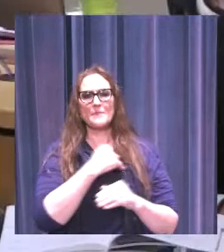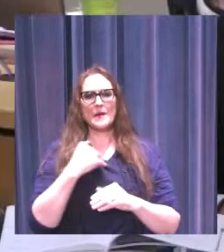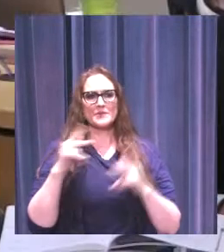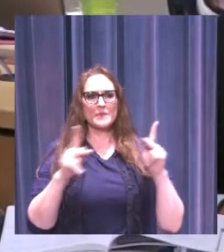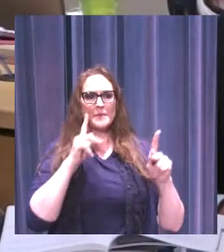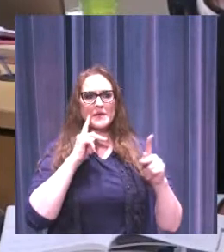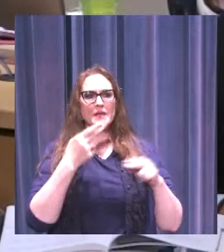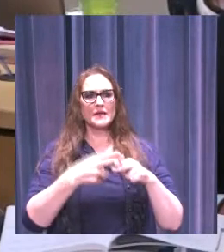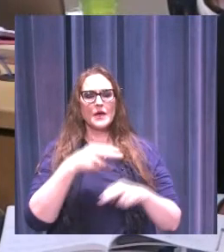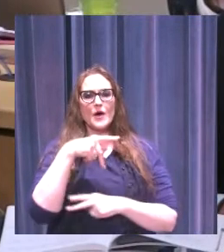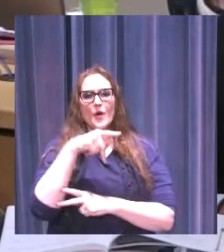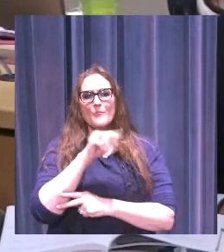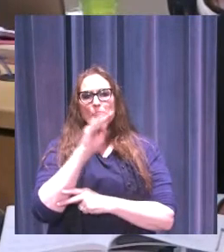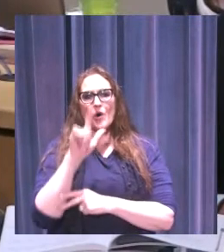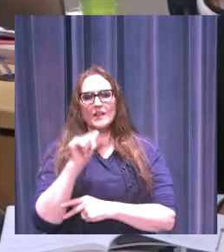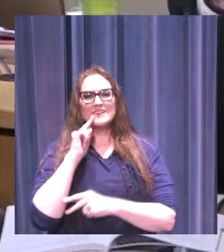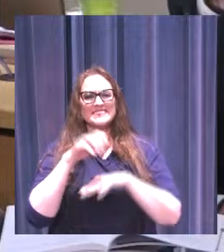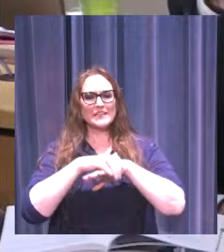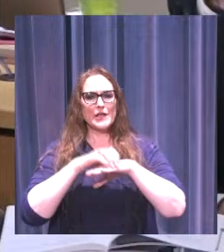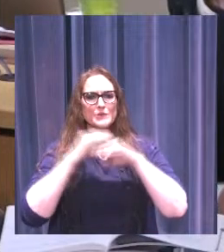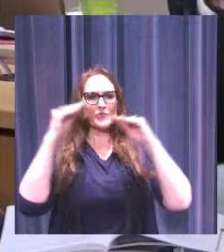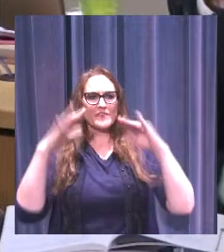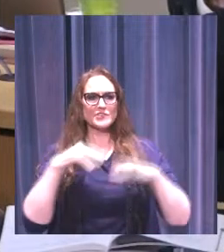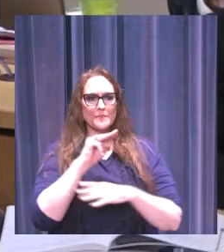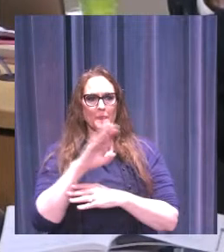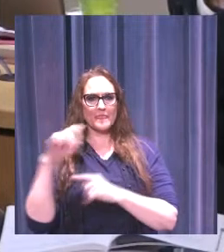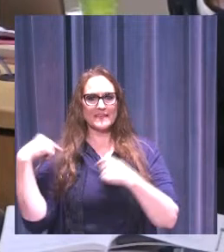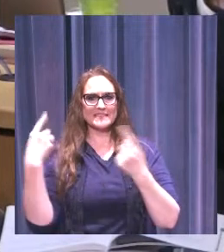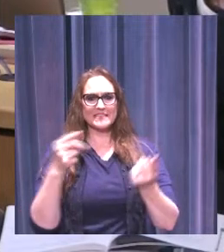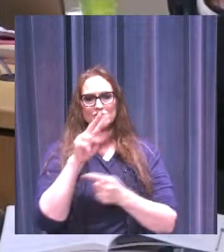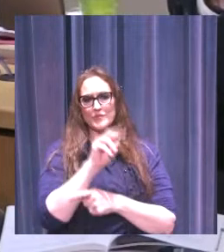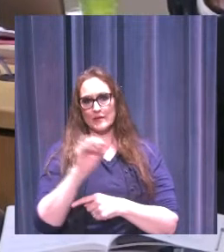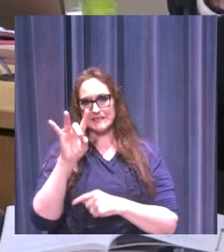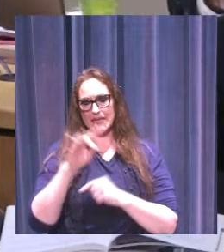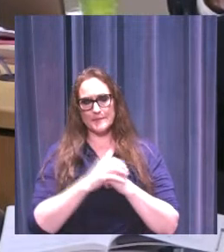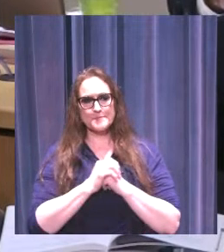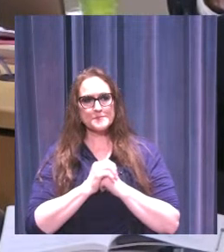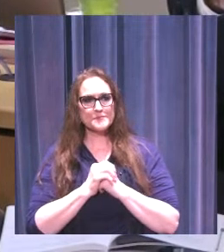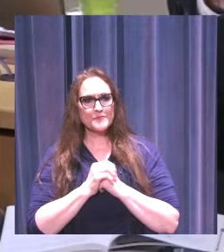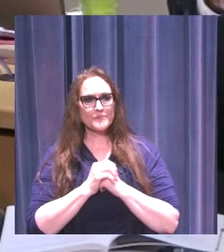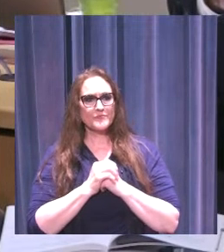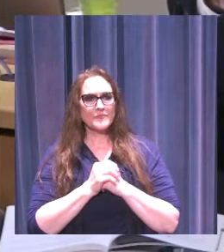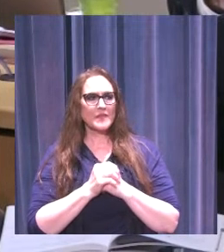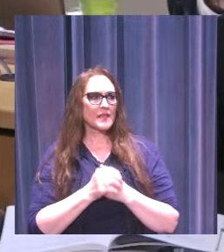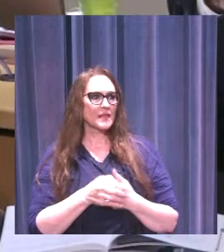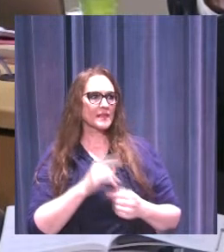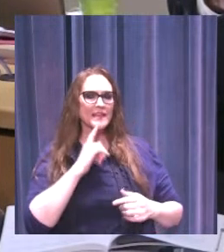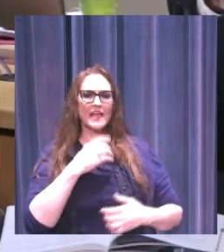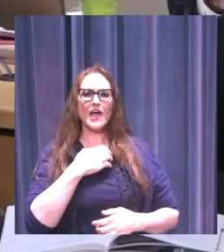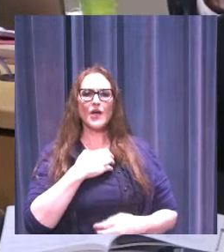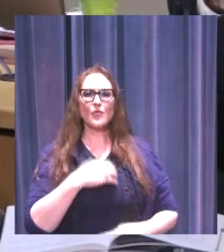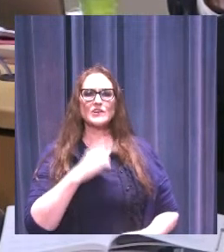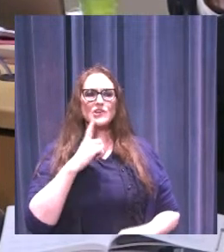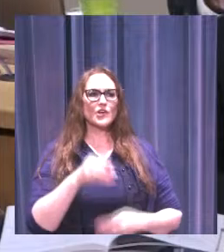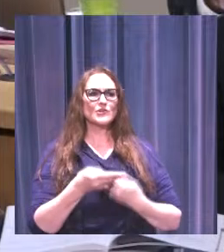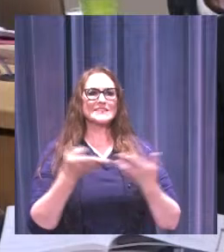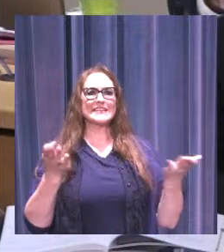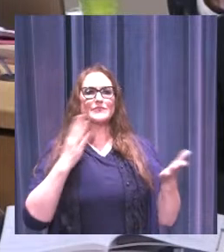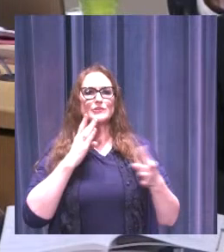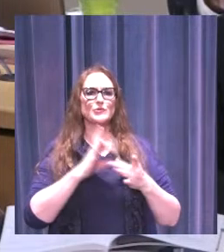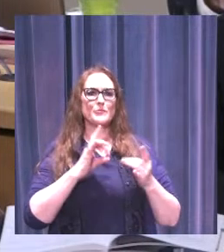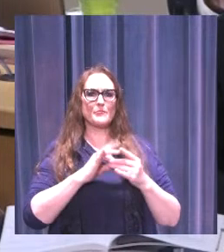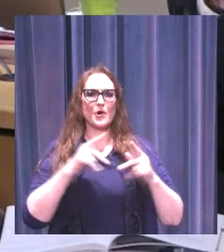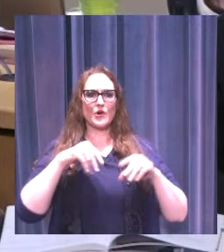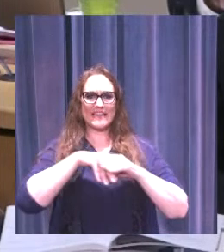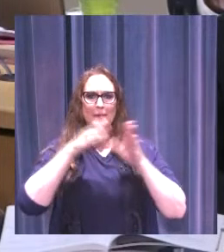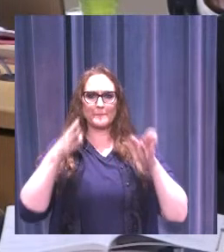Paula Weston, and I've been an English professor at Mott Community College since 2008. I wish I could deliver these remarks in person,